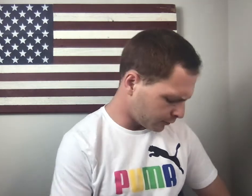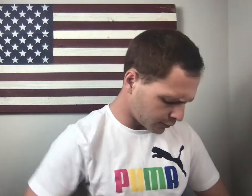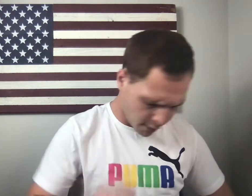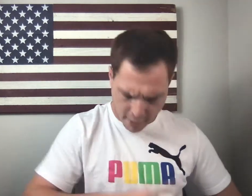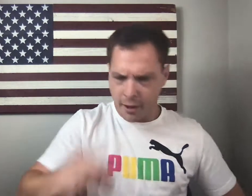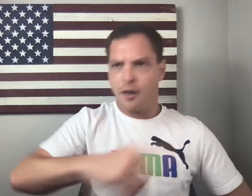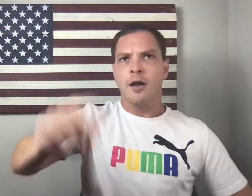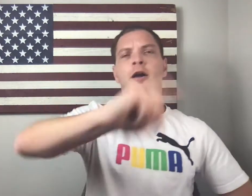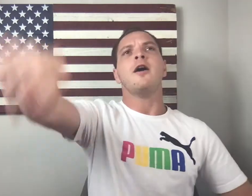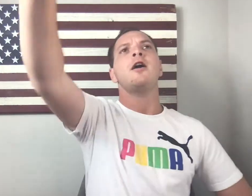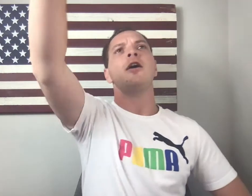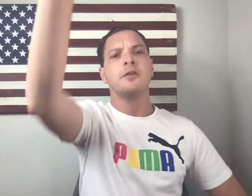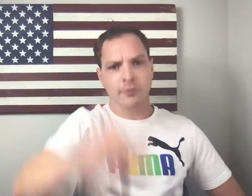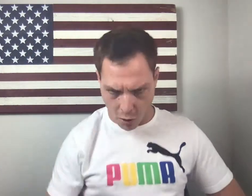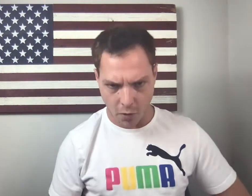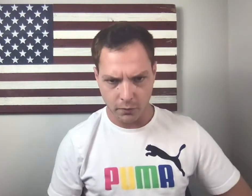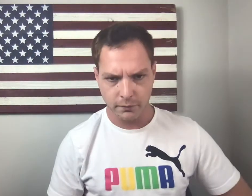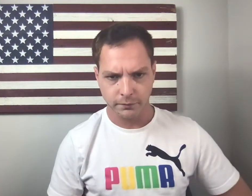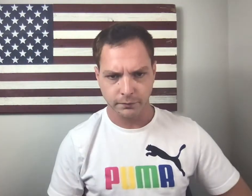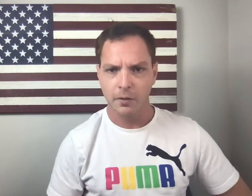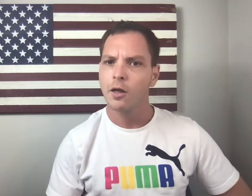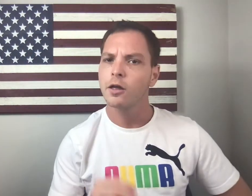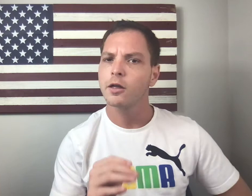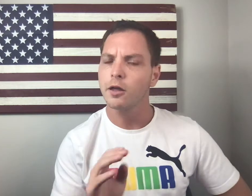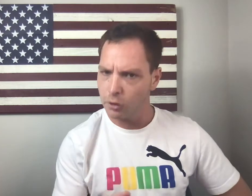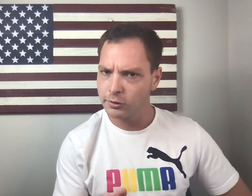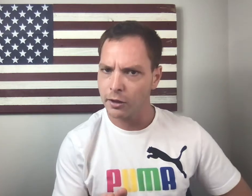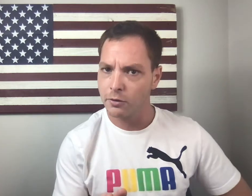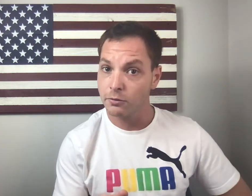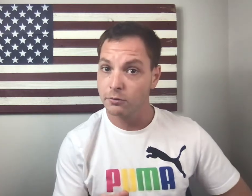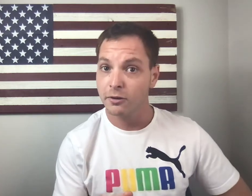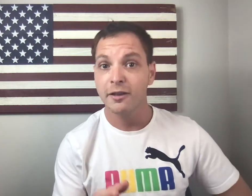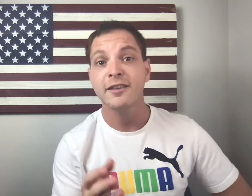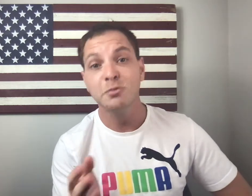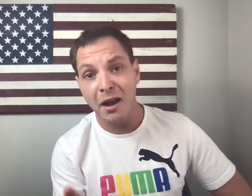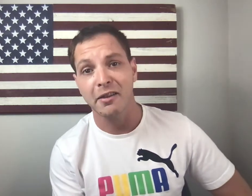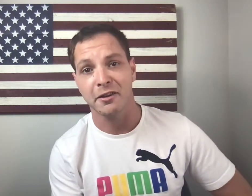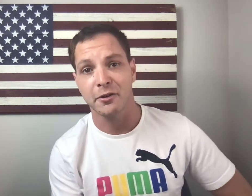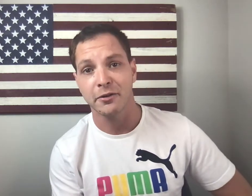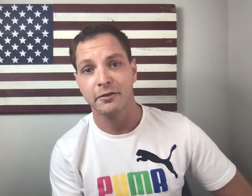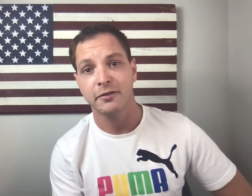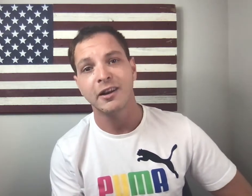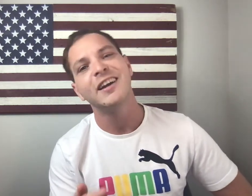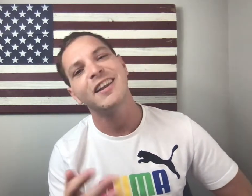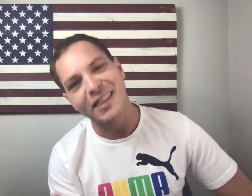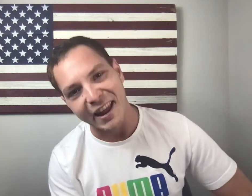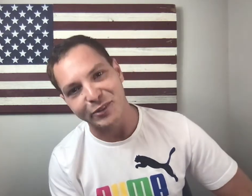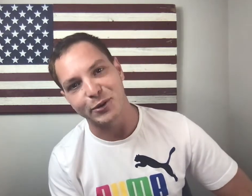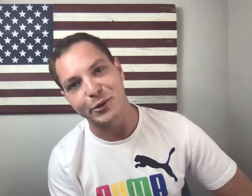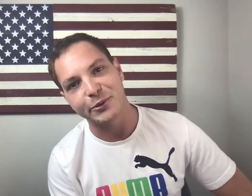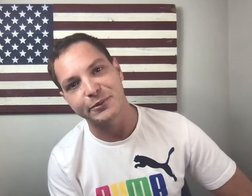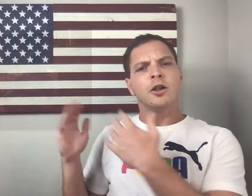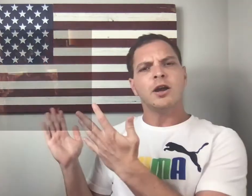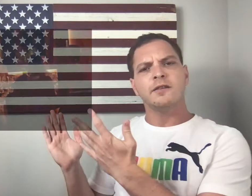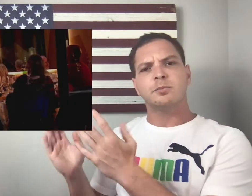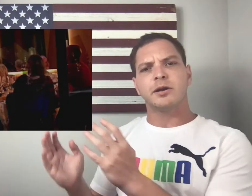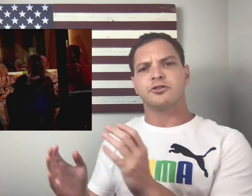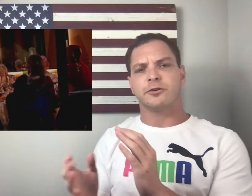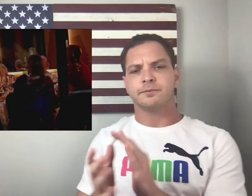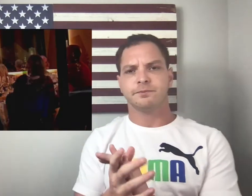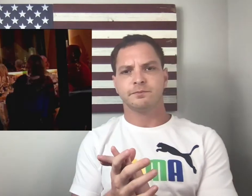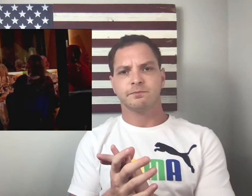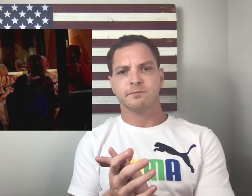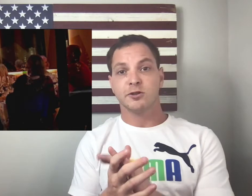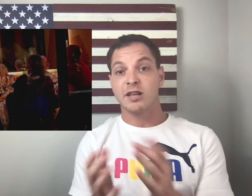Survey says no. He looked at you. He smiled at you. He lied to you. Look at this